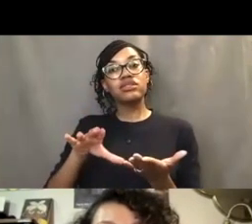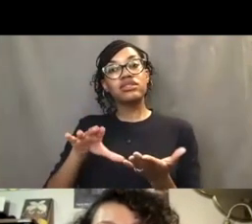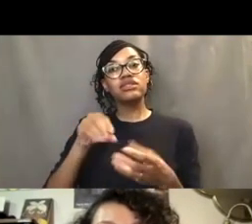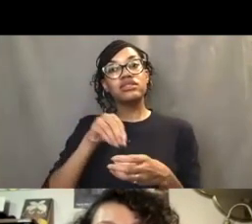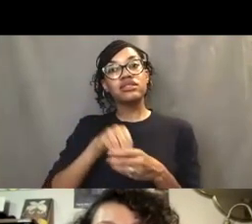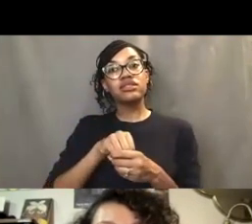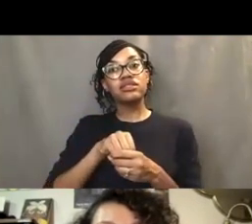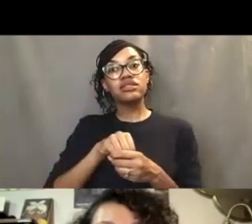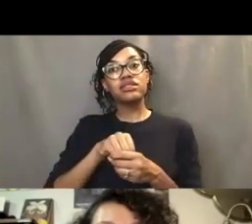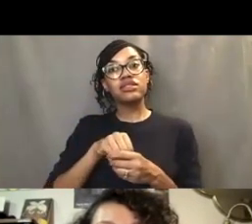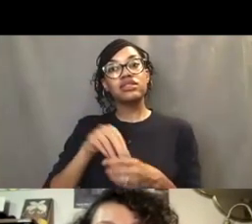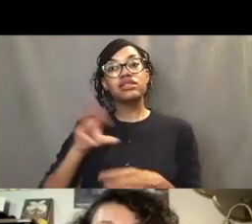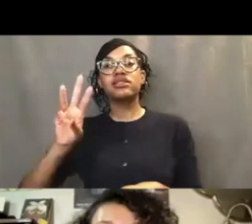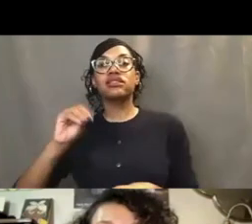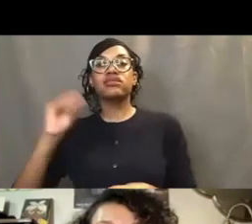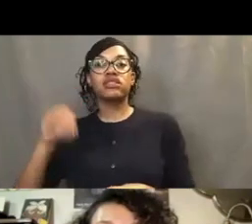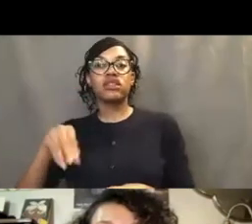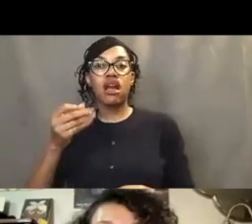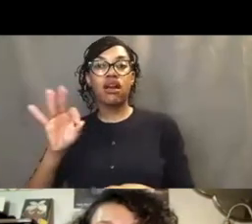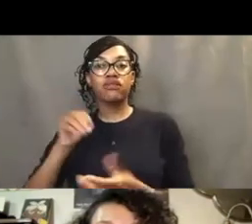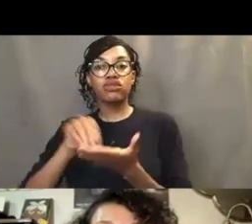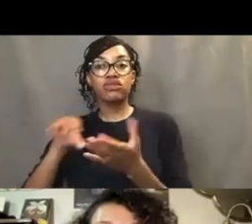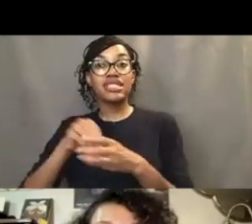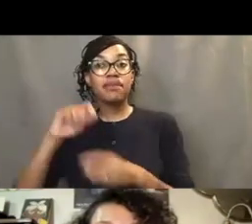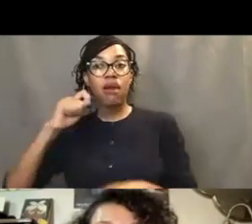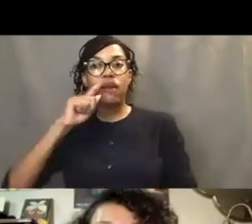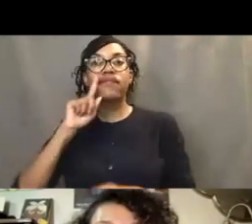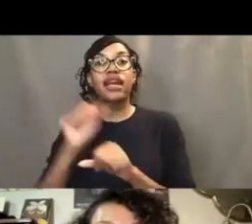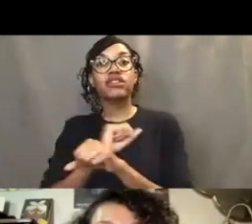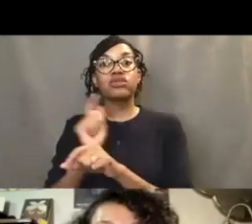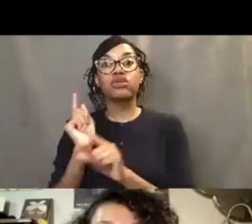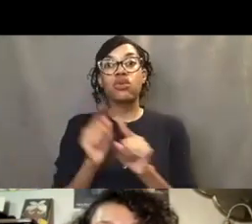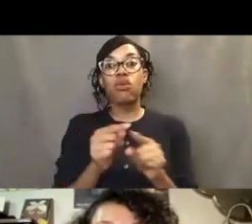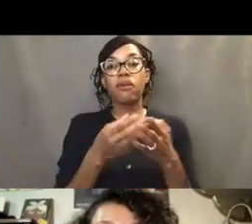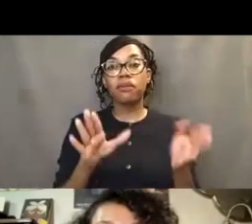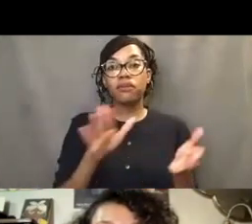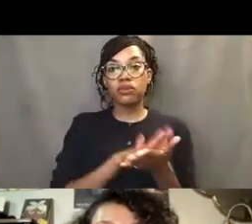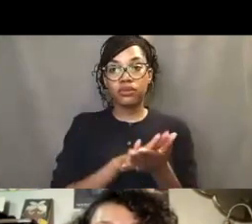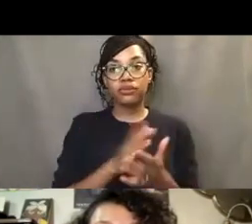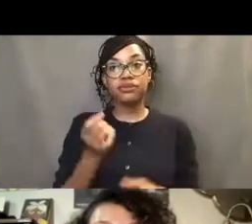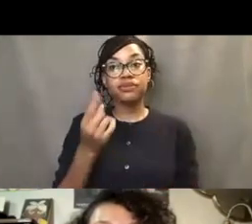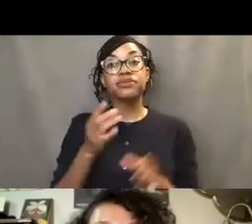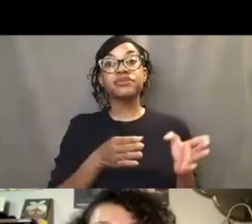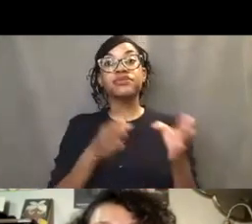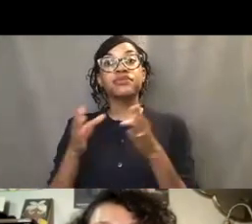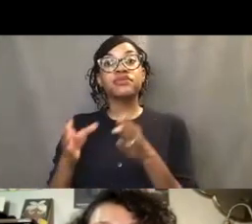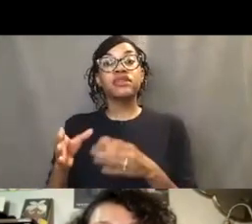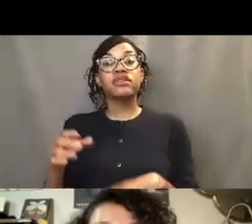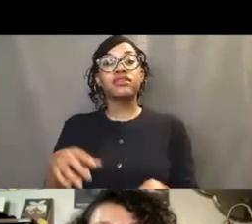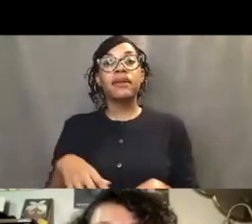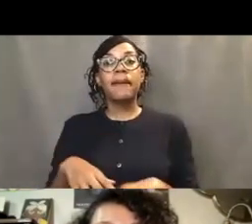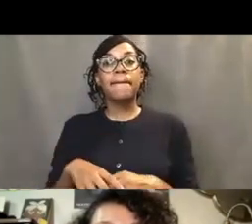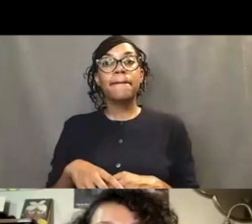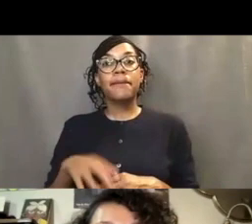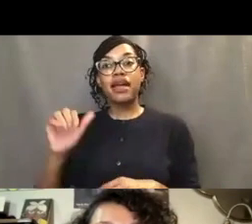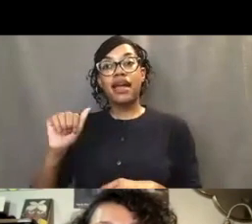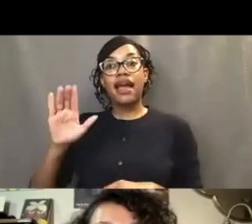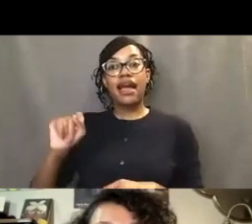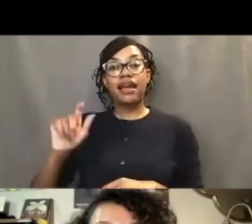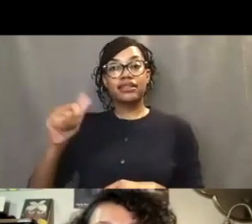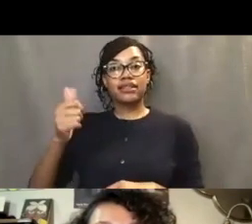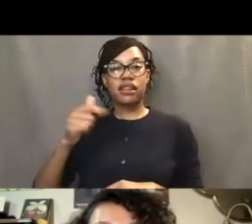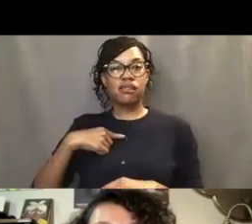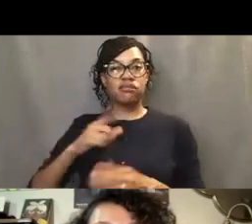In 2011, former Governor Scott Walker introduced Act 10. In addition to increasing pension contributions and